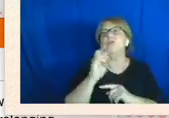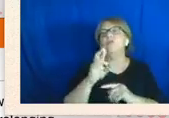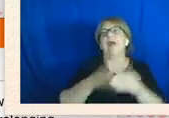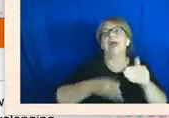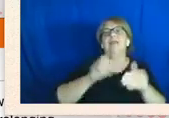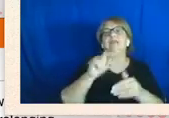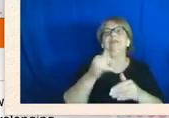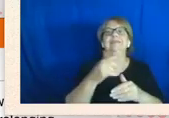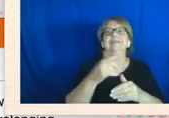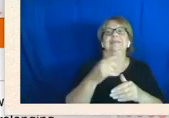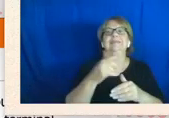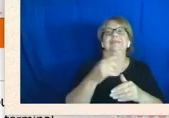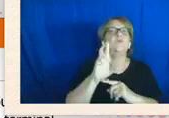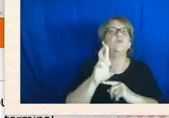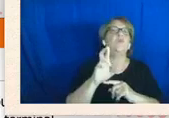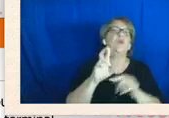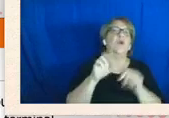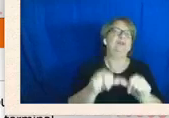state.